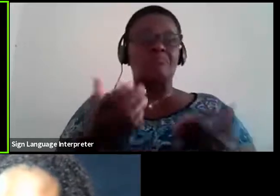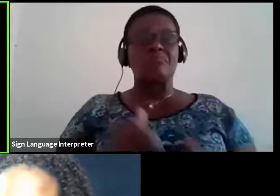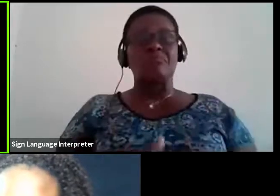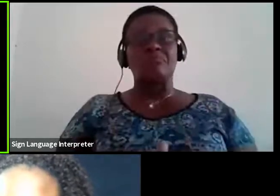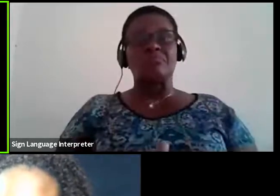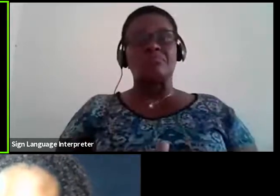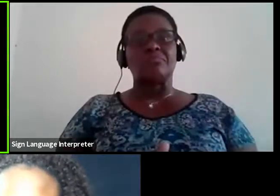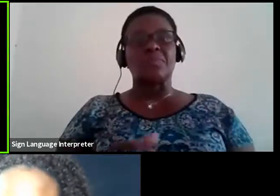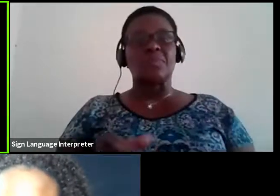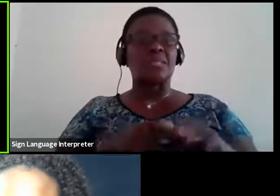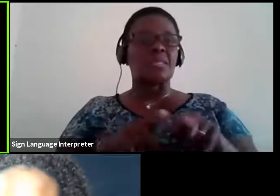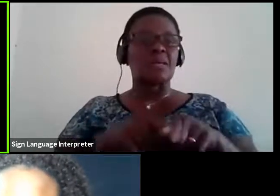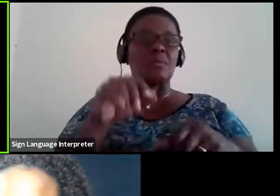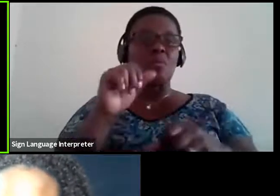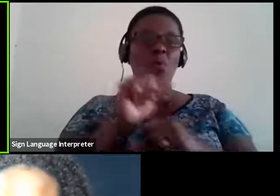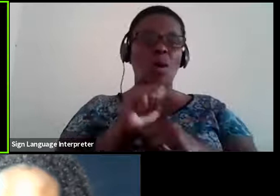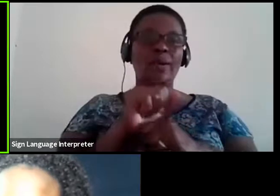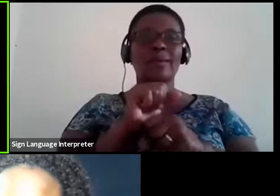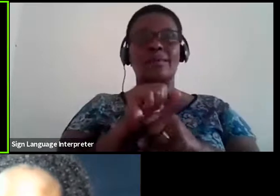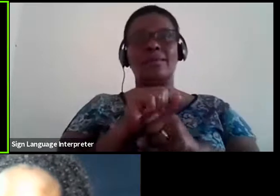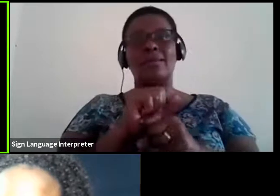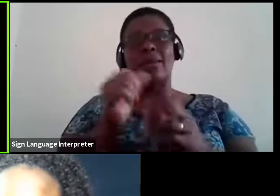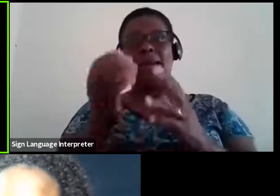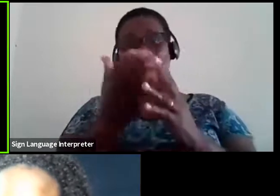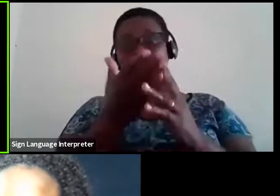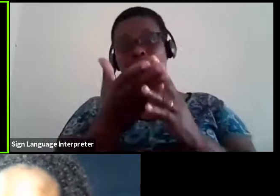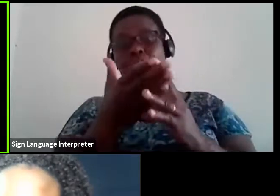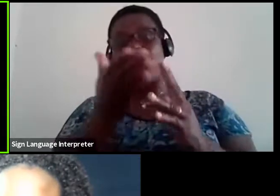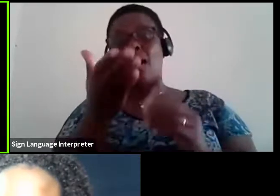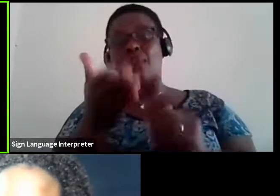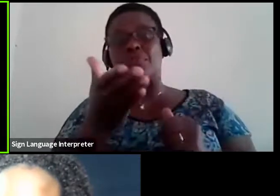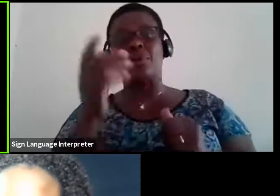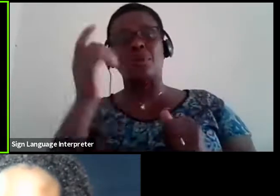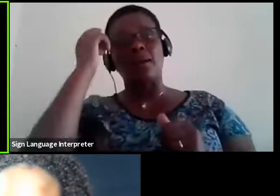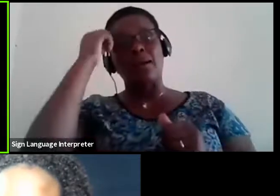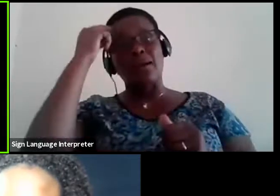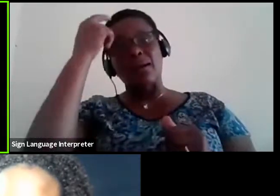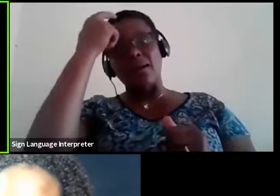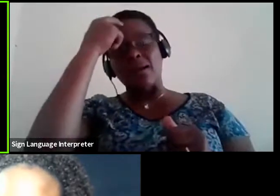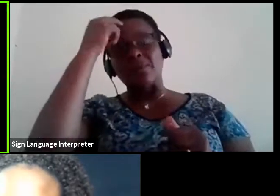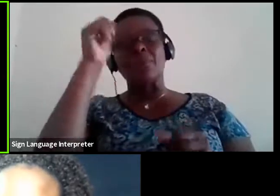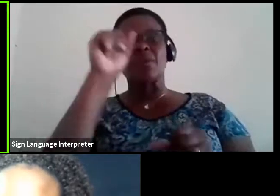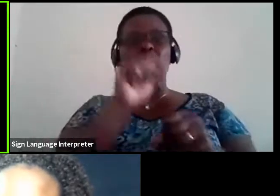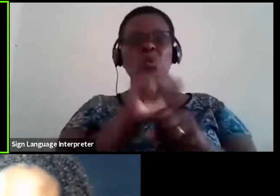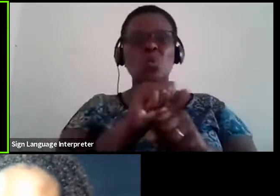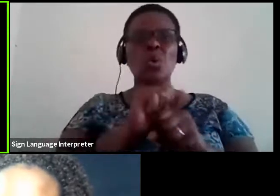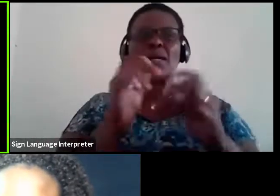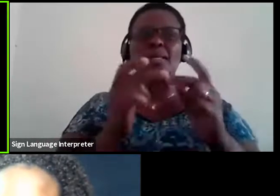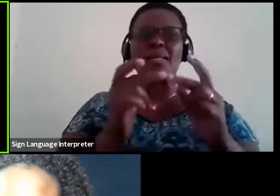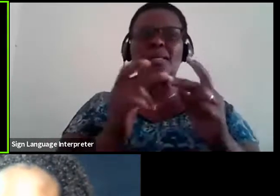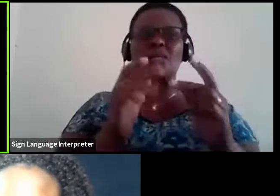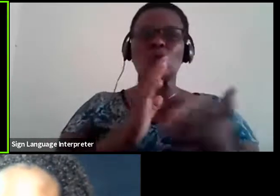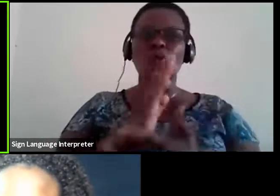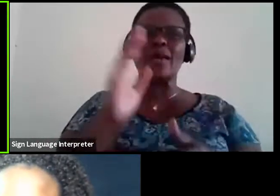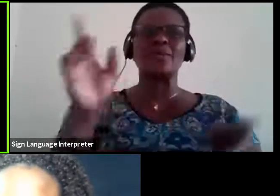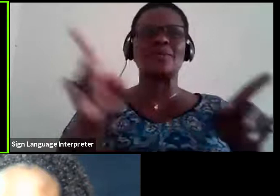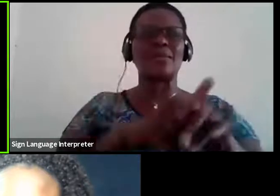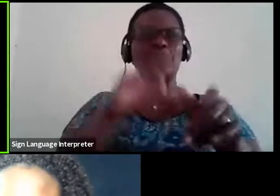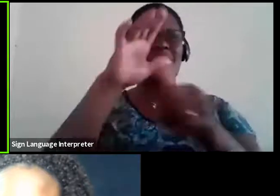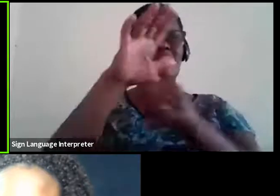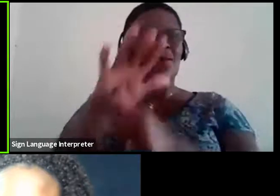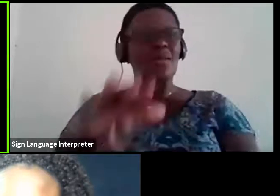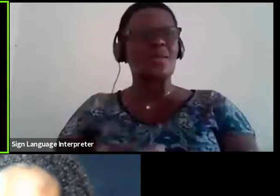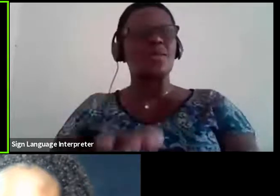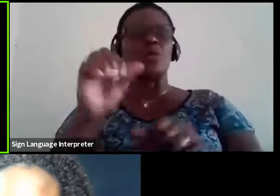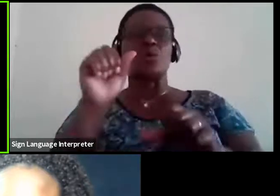are working within a gap where governments are not dealing with digital rights violations and digital security violations, and tech companies are